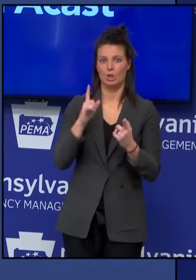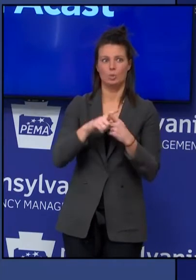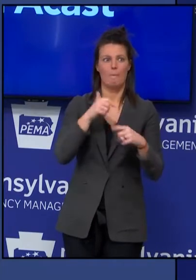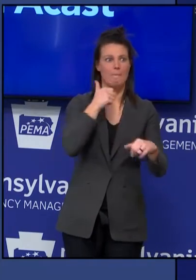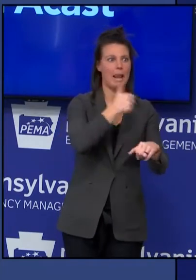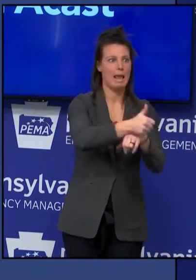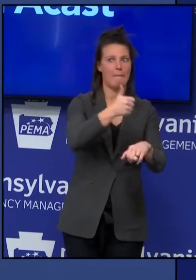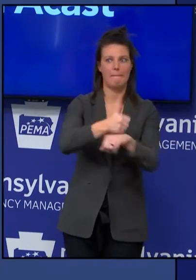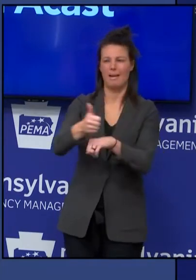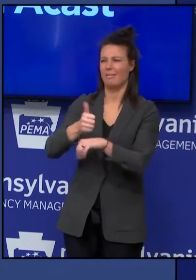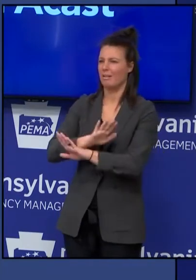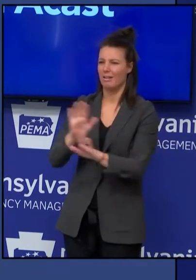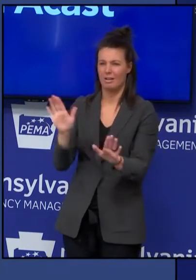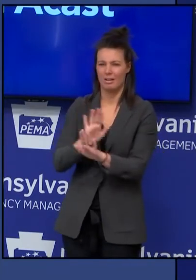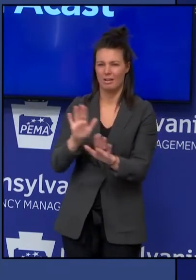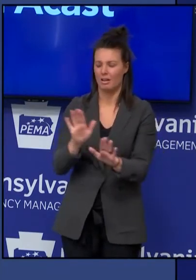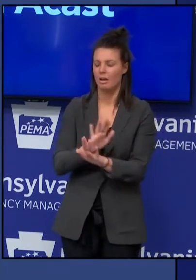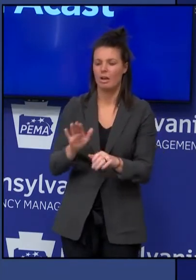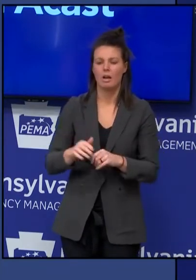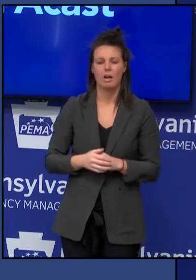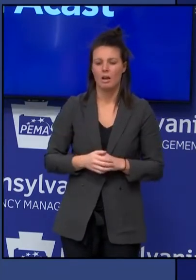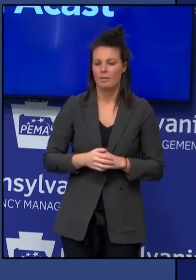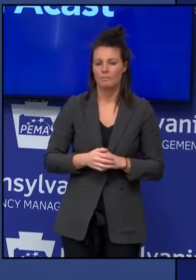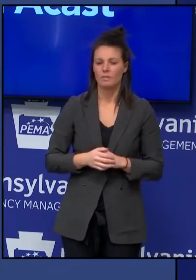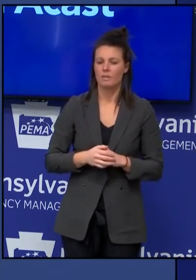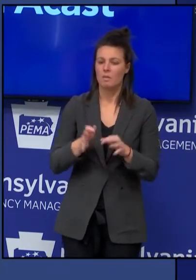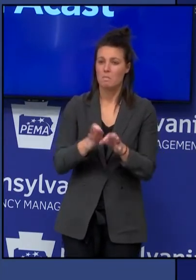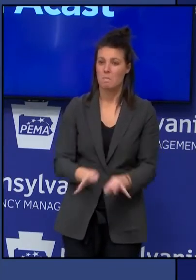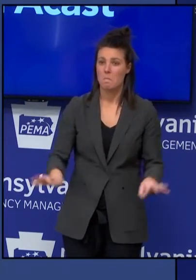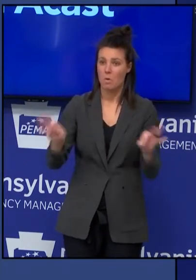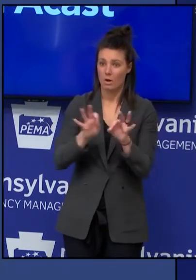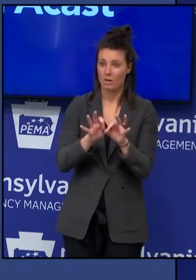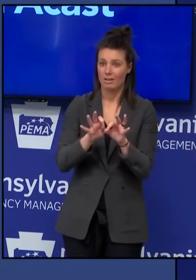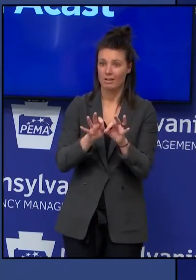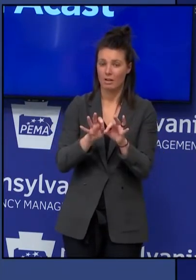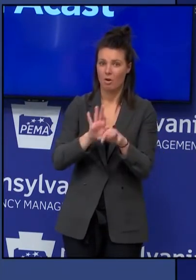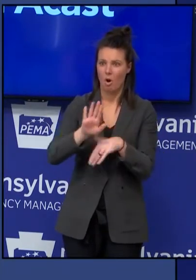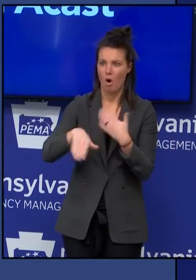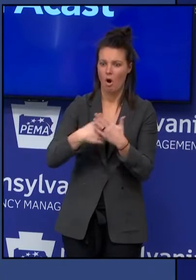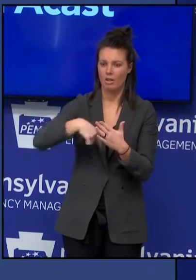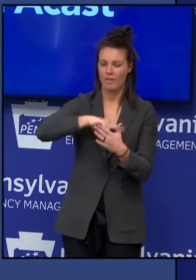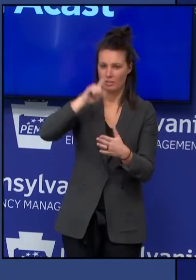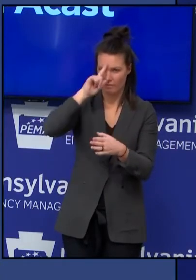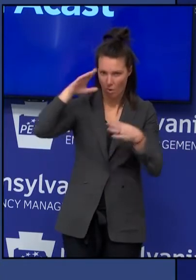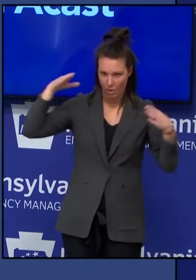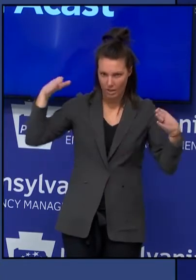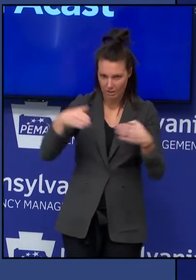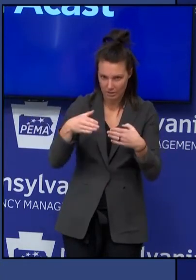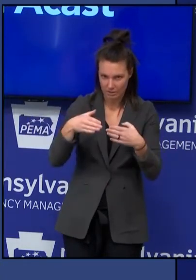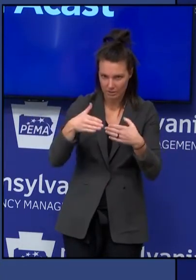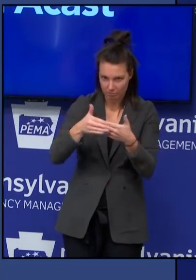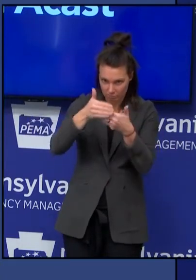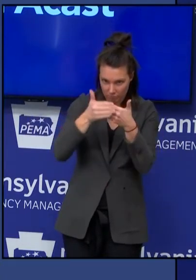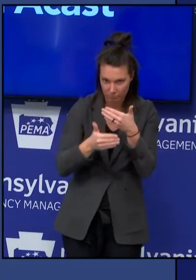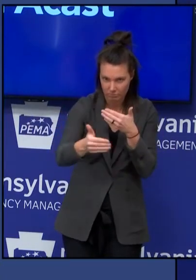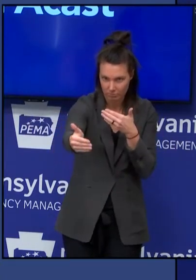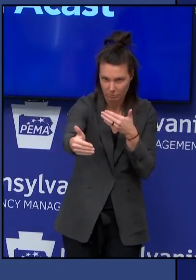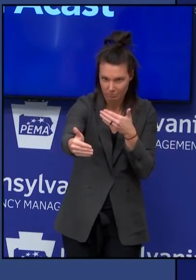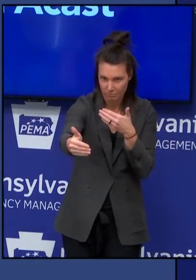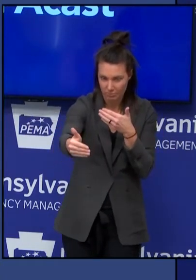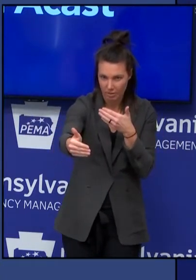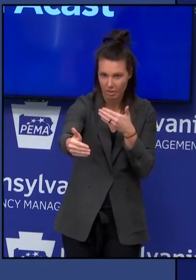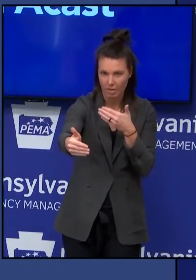blame placed anywhere. In fact, we want to make sure that instead, all of us are focusing on the path forward and the